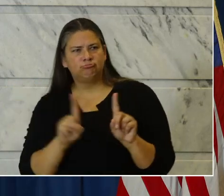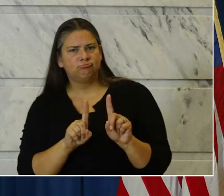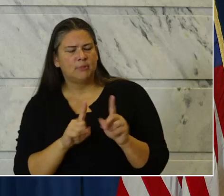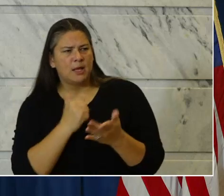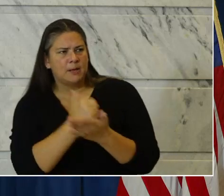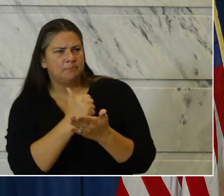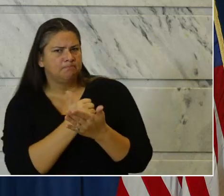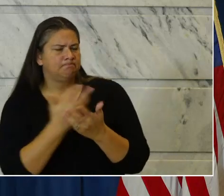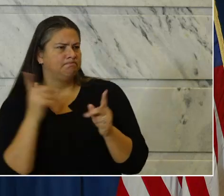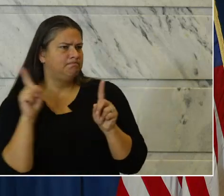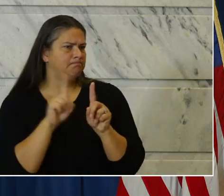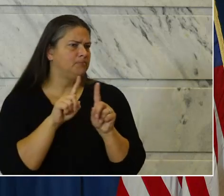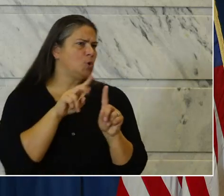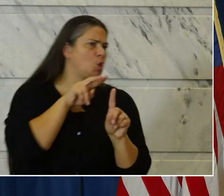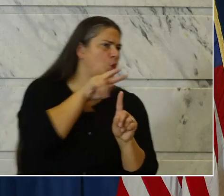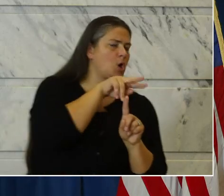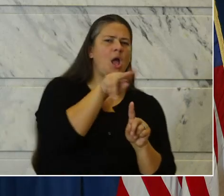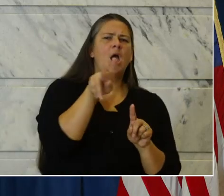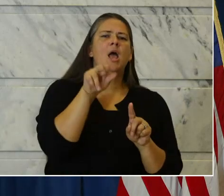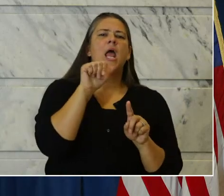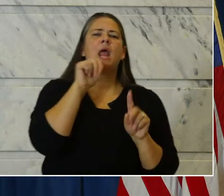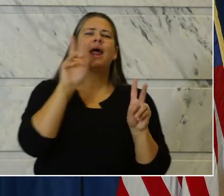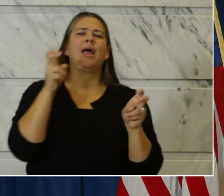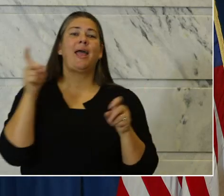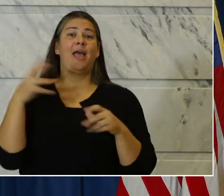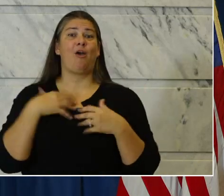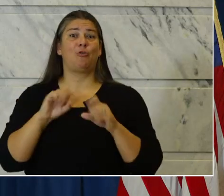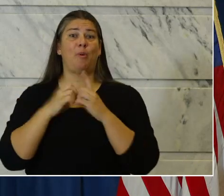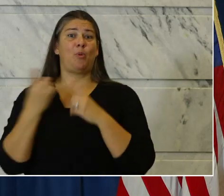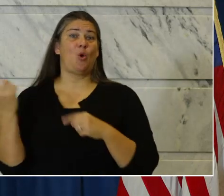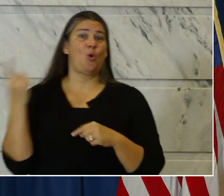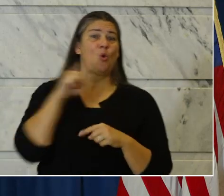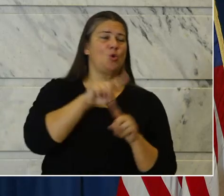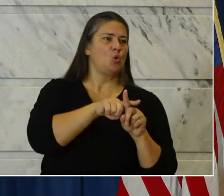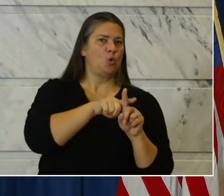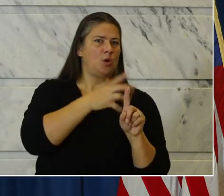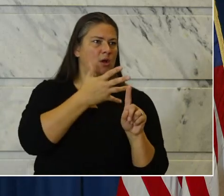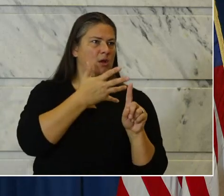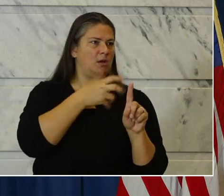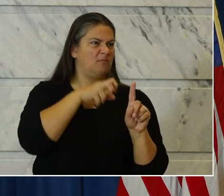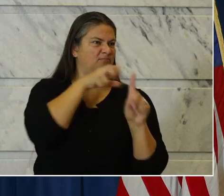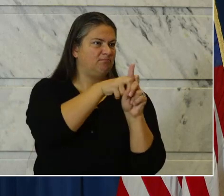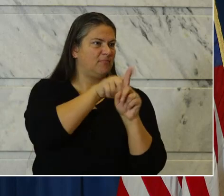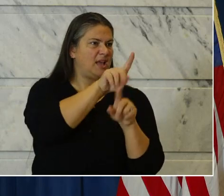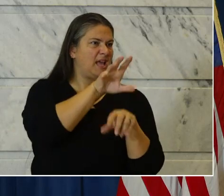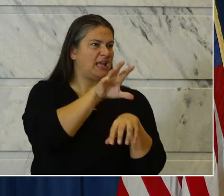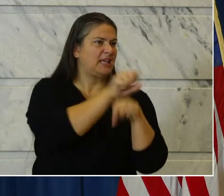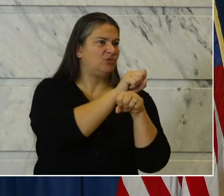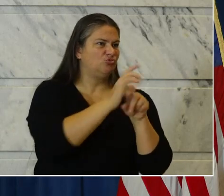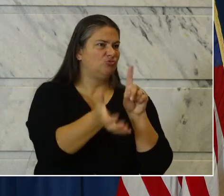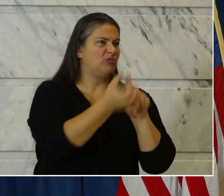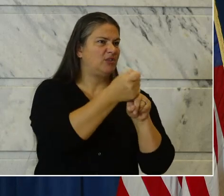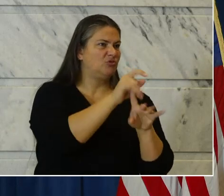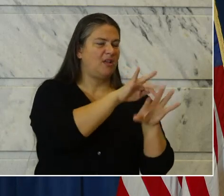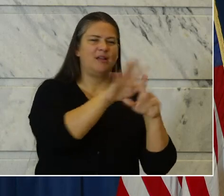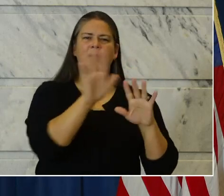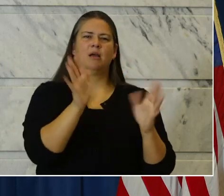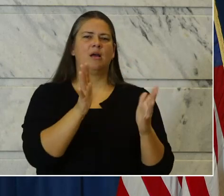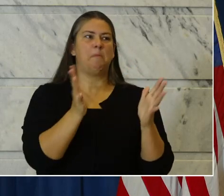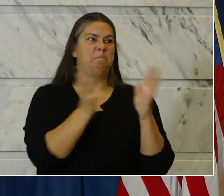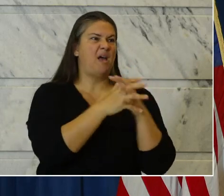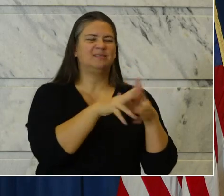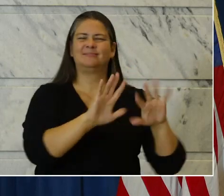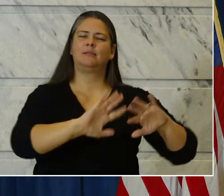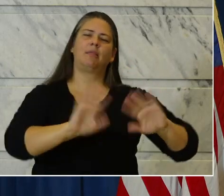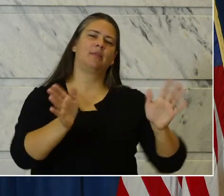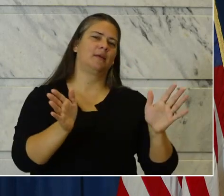it's not to catch people, but you can provide comments on maybe doing things better, maybe some things that